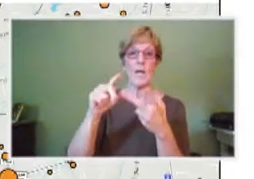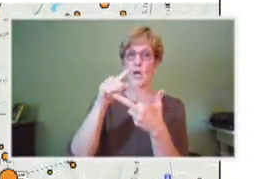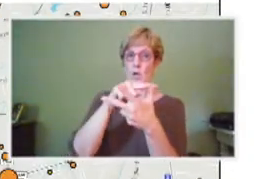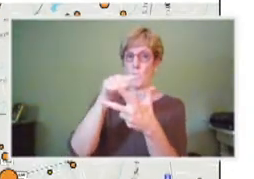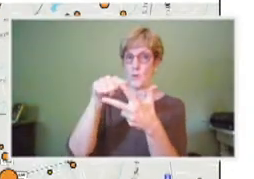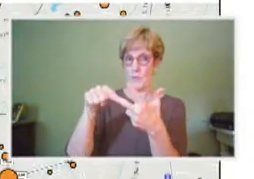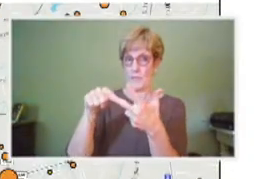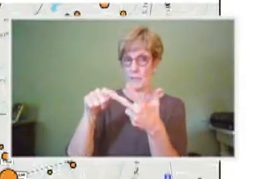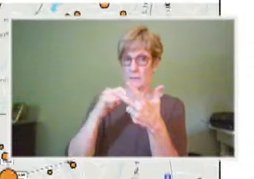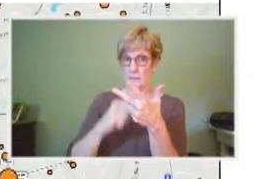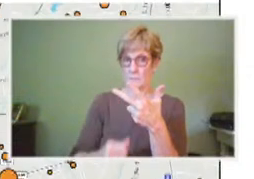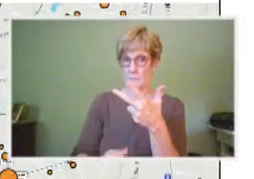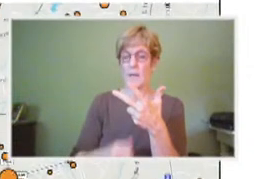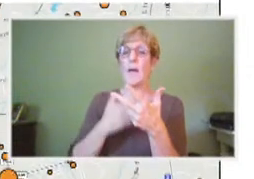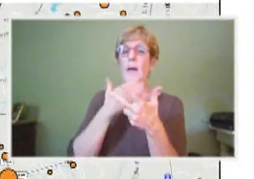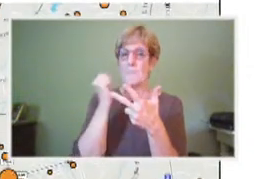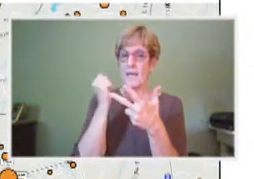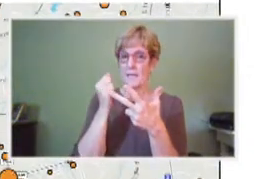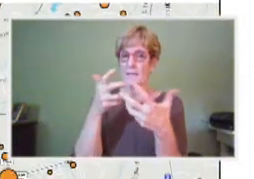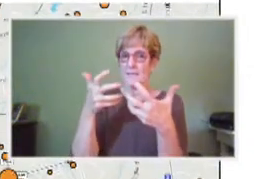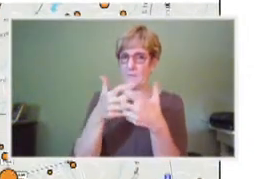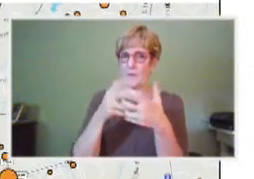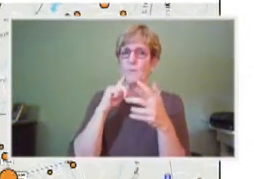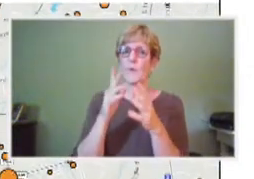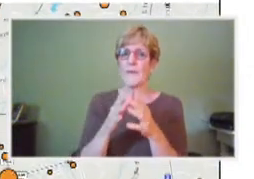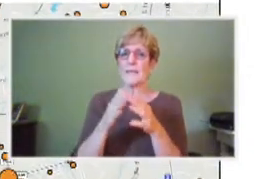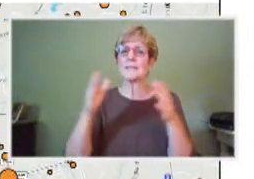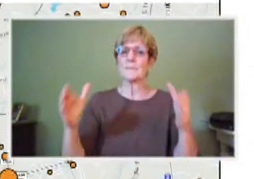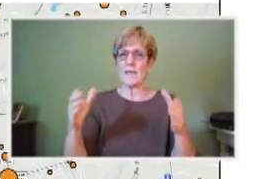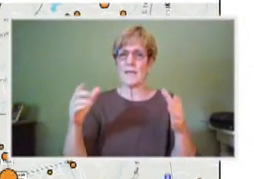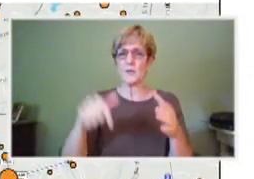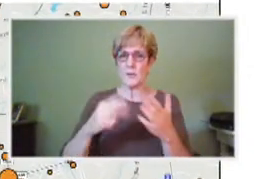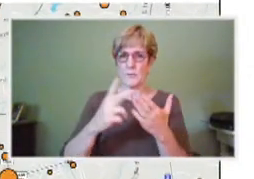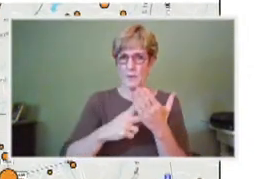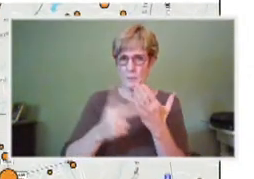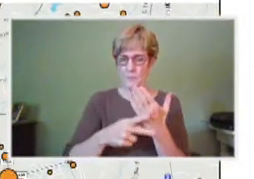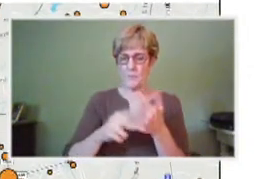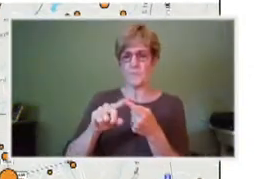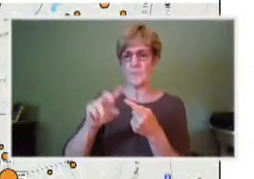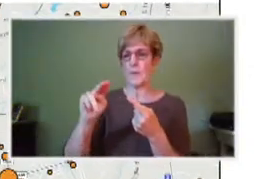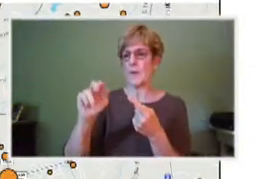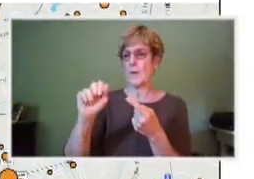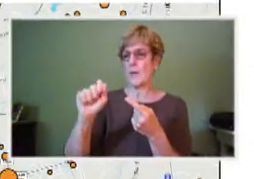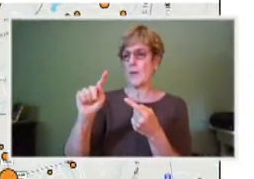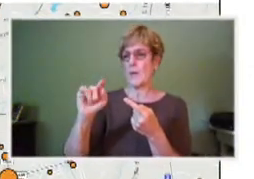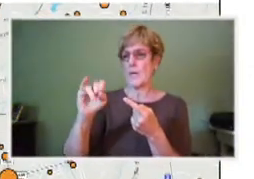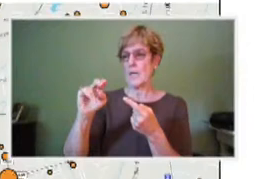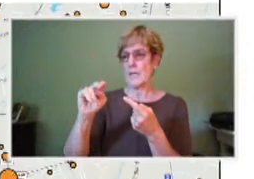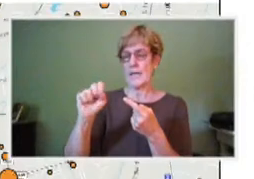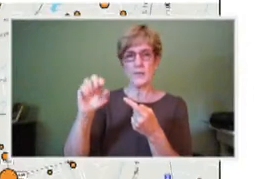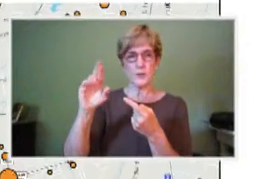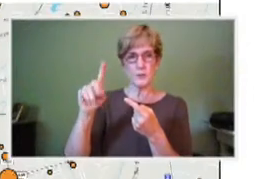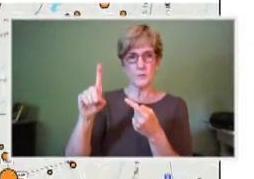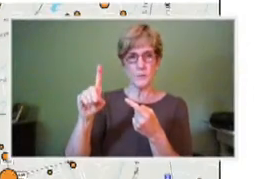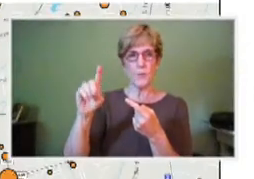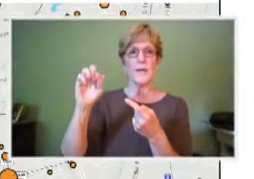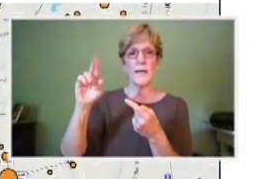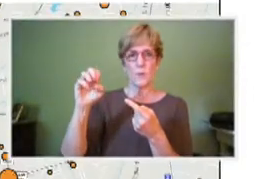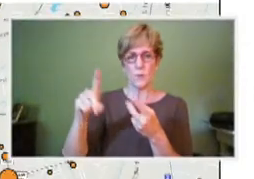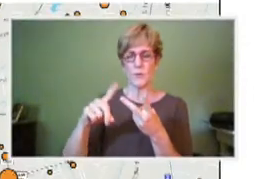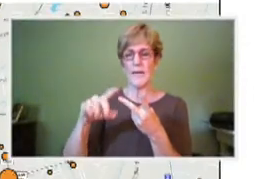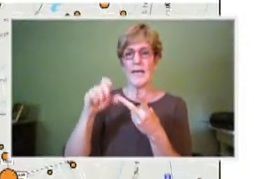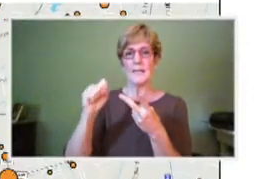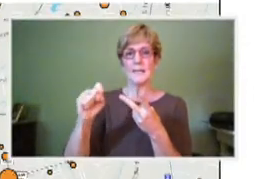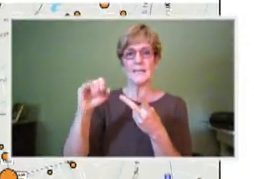fits for the expansion of this initiative. Those would be Nations Ford and Arrowwood Road, Southside Homes, and